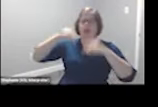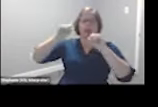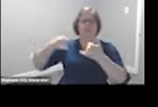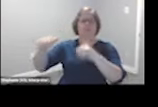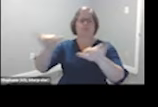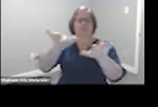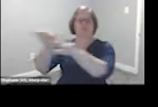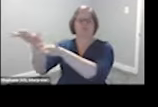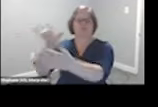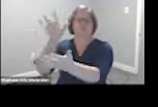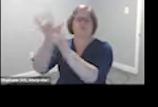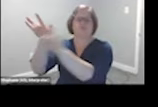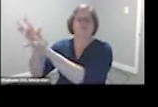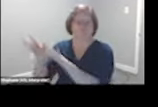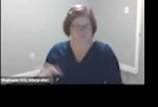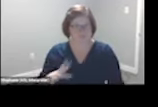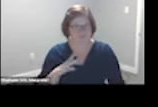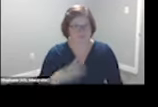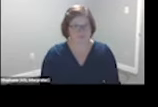been putting a lot of thought into how to do this.